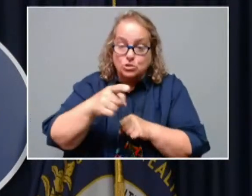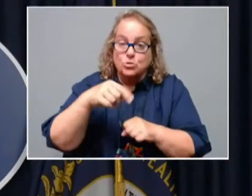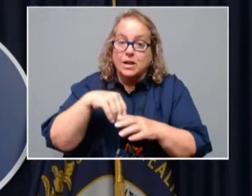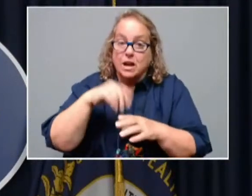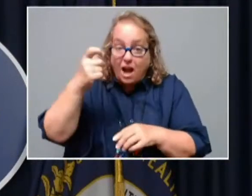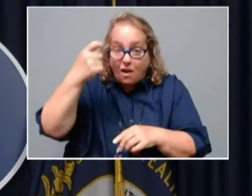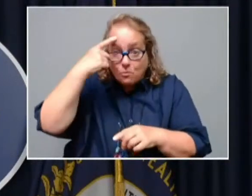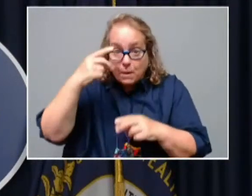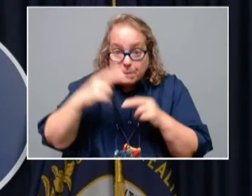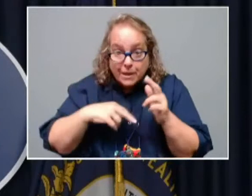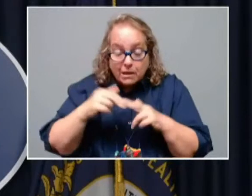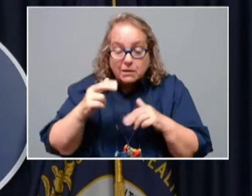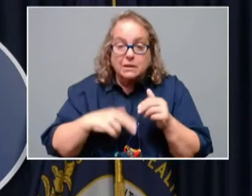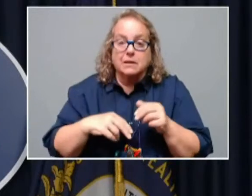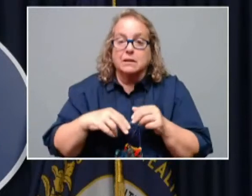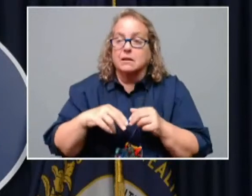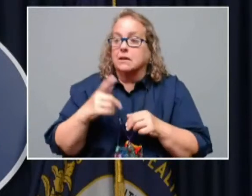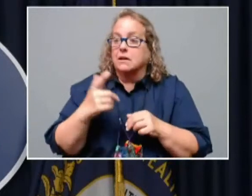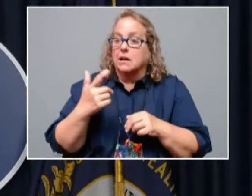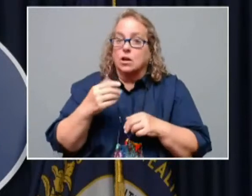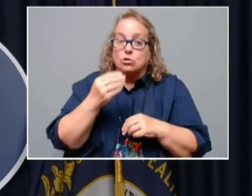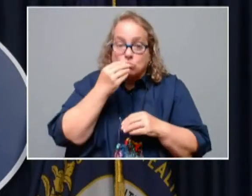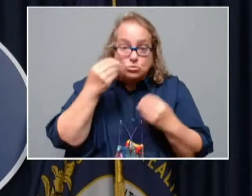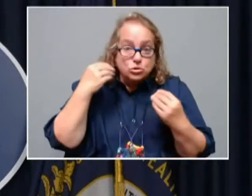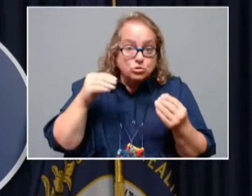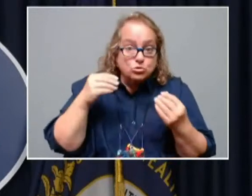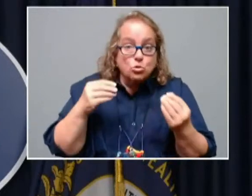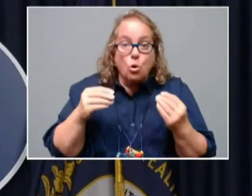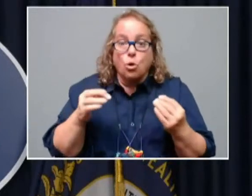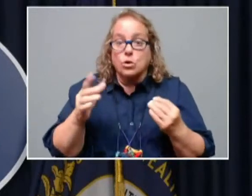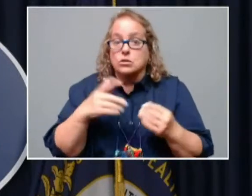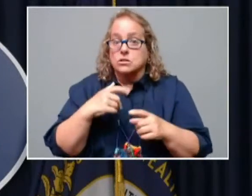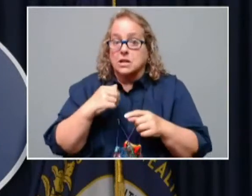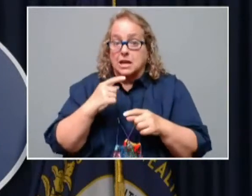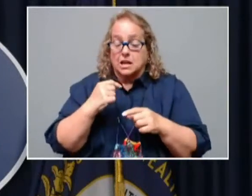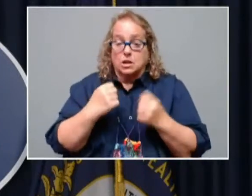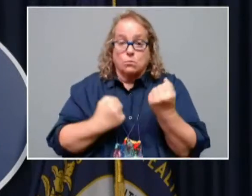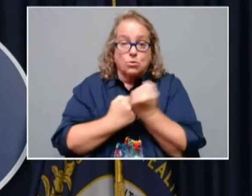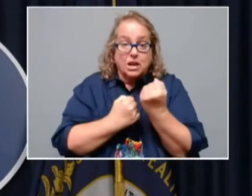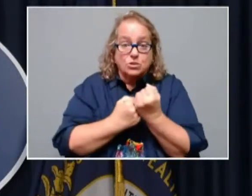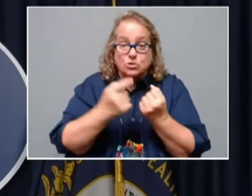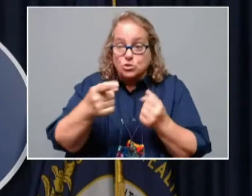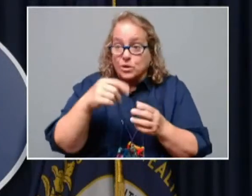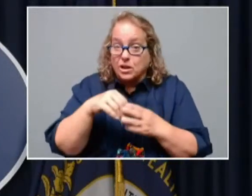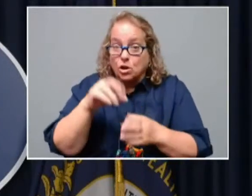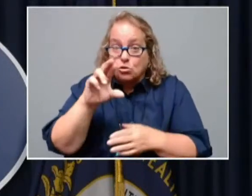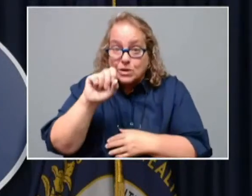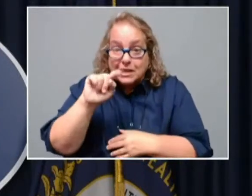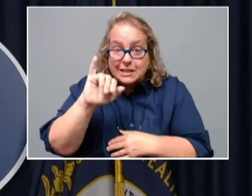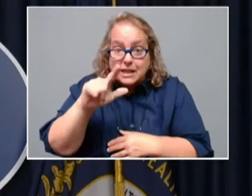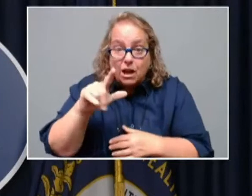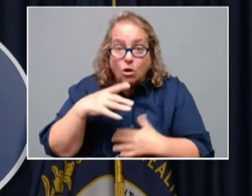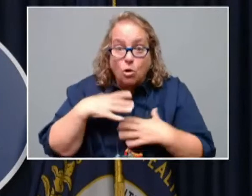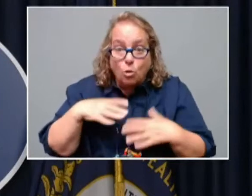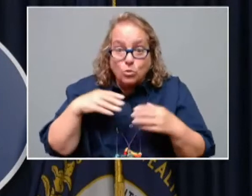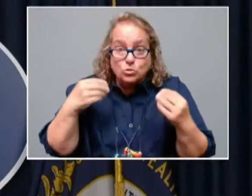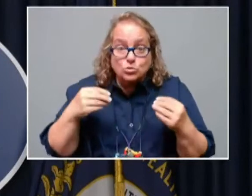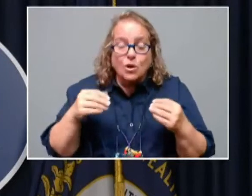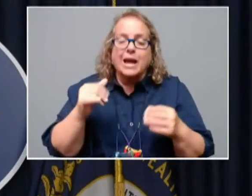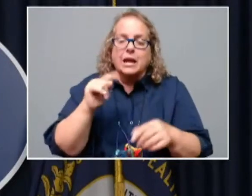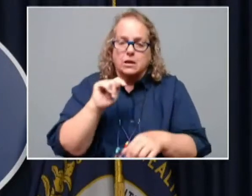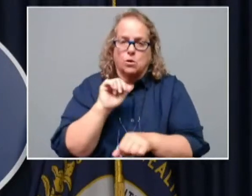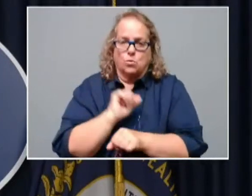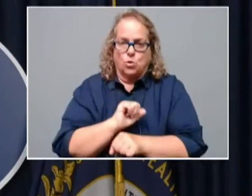much in a retail establishment. Masking will protect you that much in a grocery store. It works, and it's the key, along